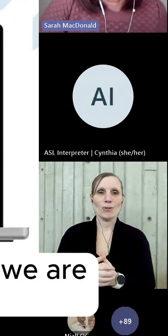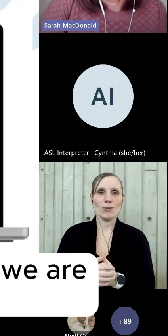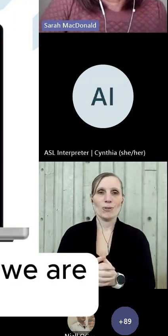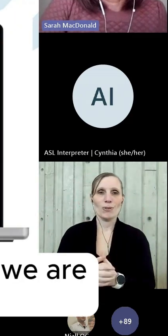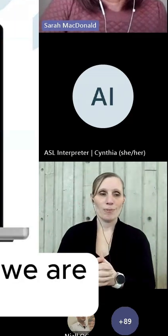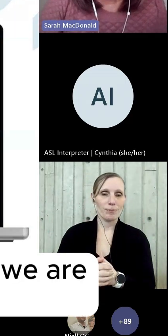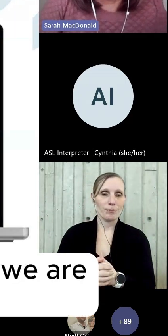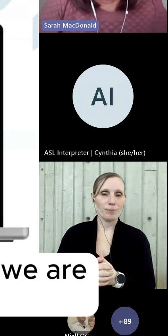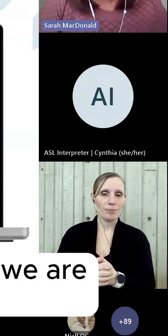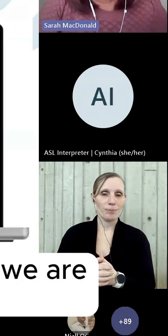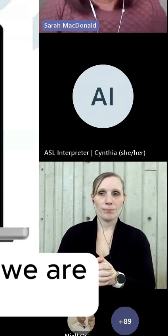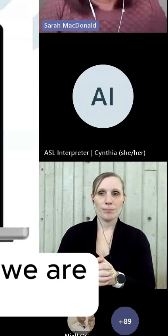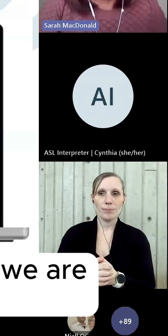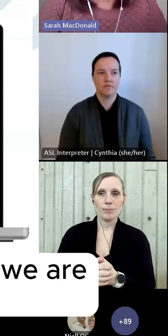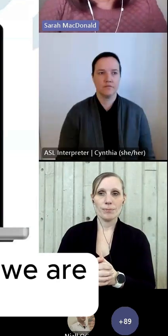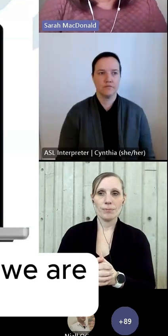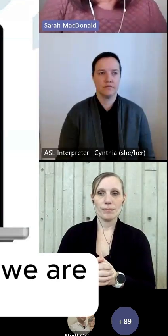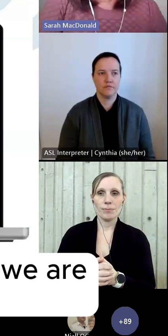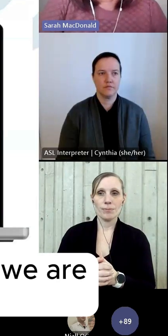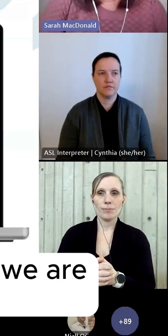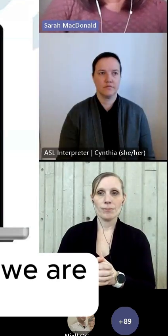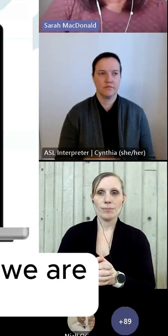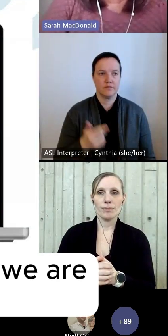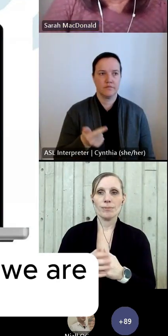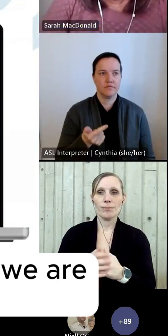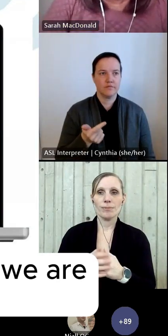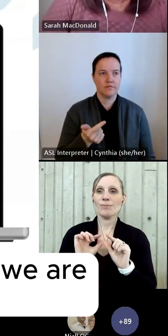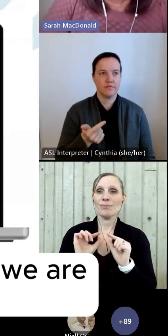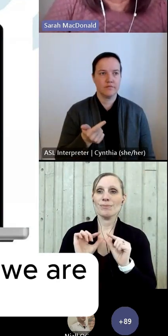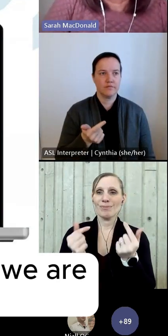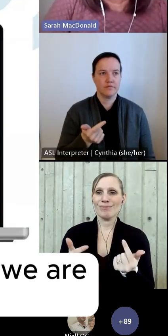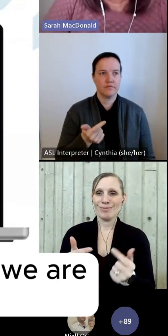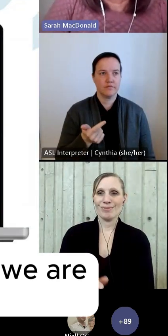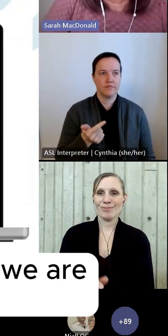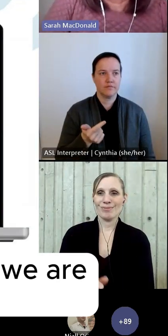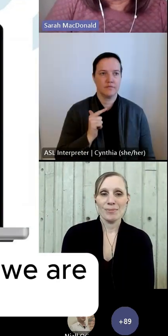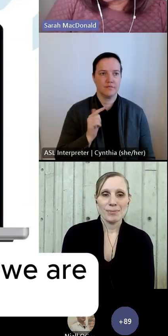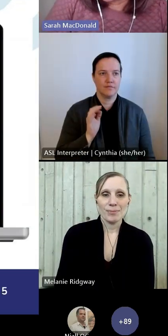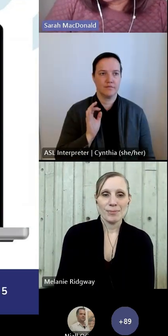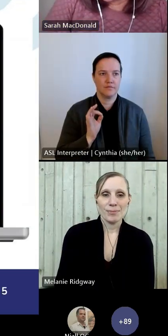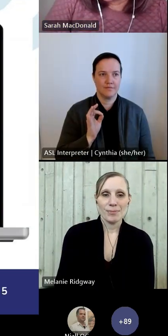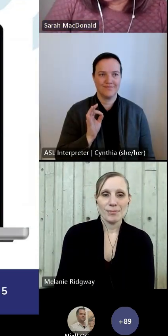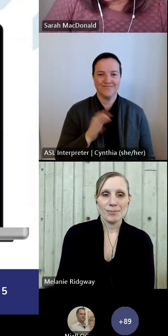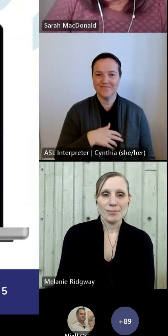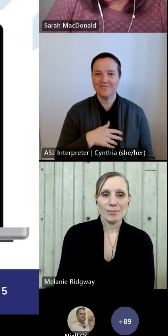So what is my job match for job seekers? We